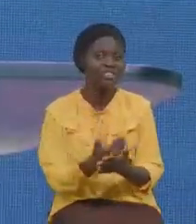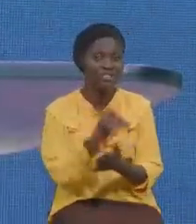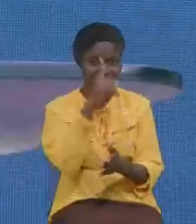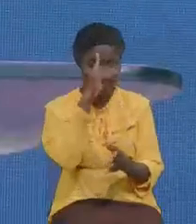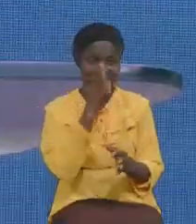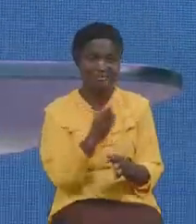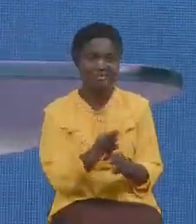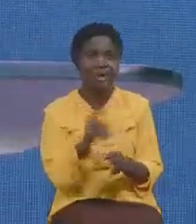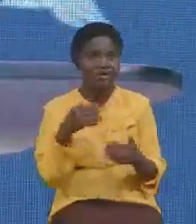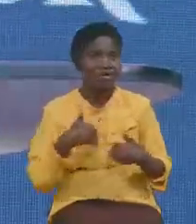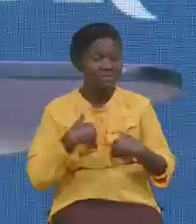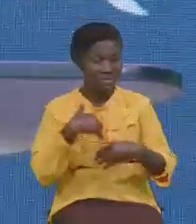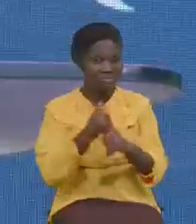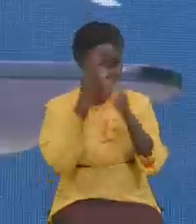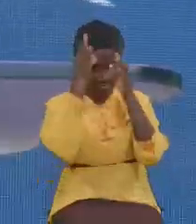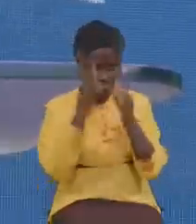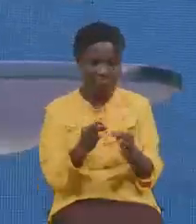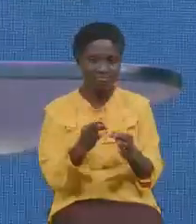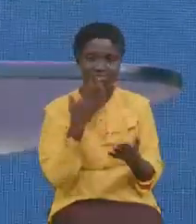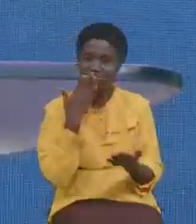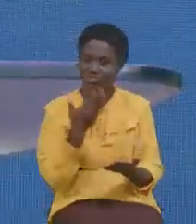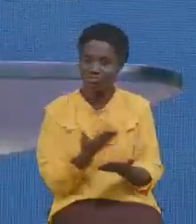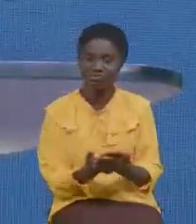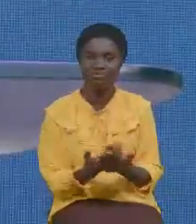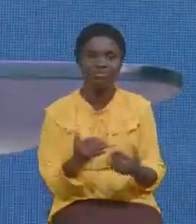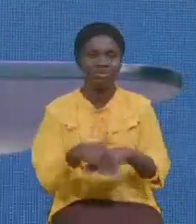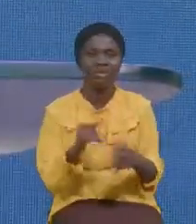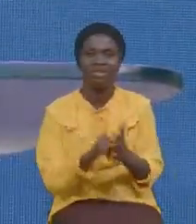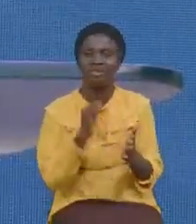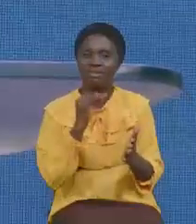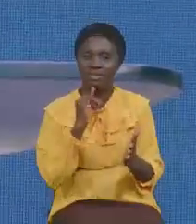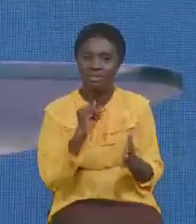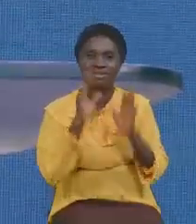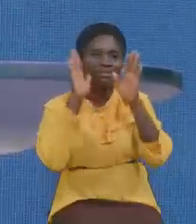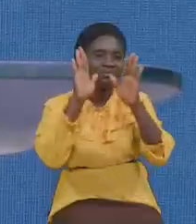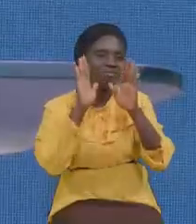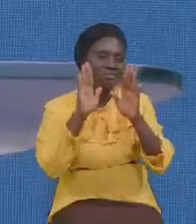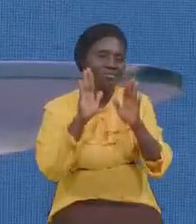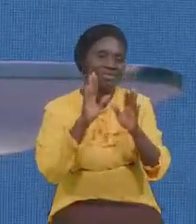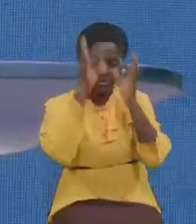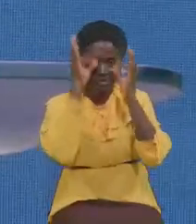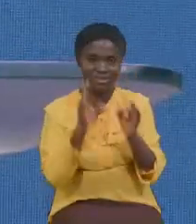good decision tonight. That's a wonderful decision. You have come into the kingdom of God.